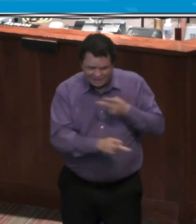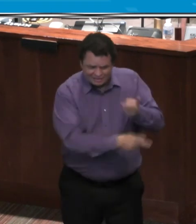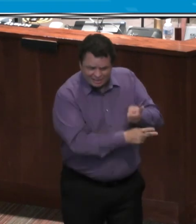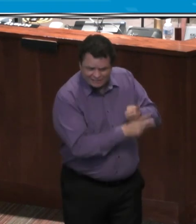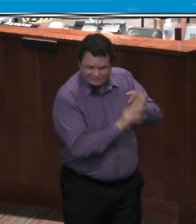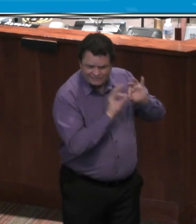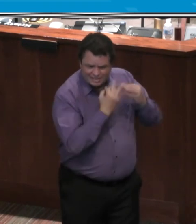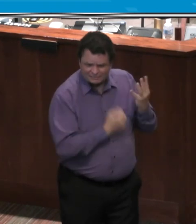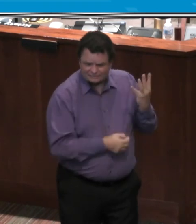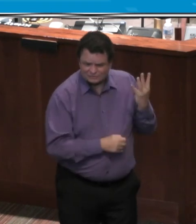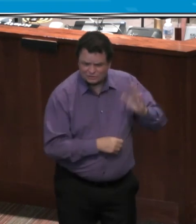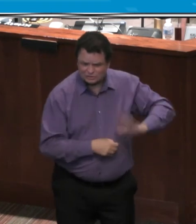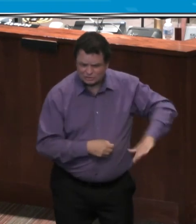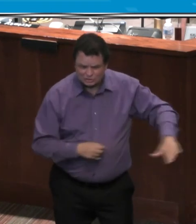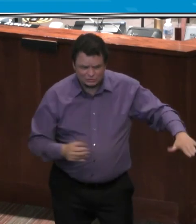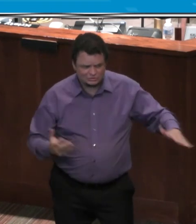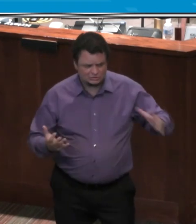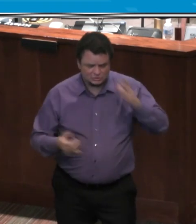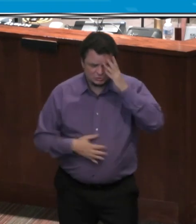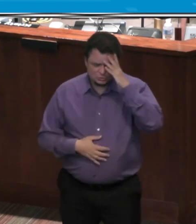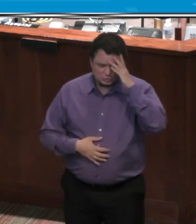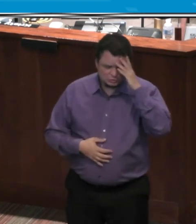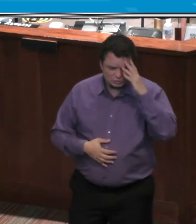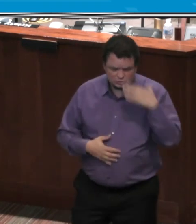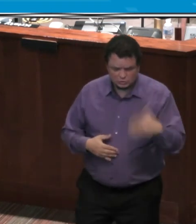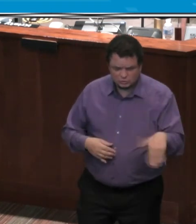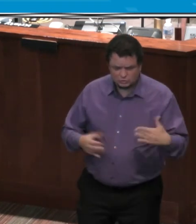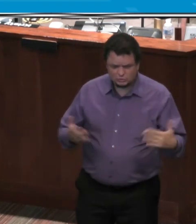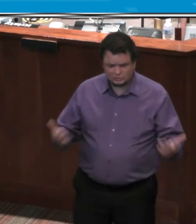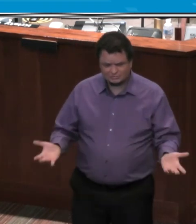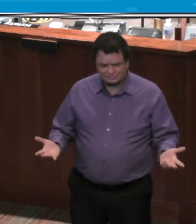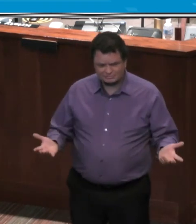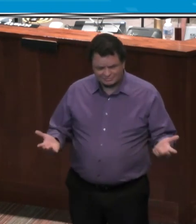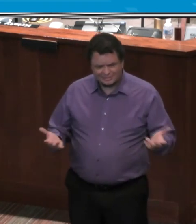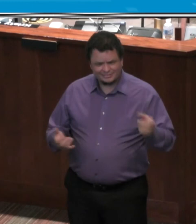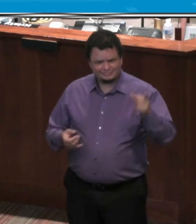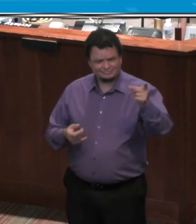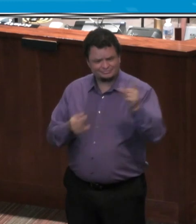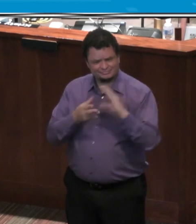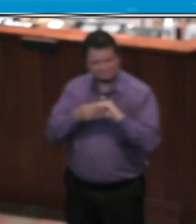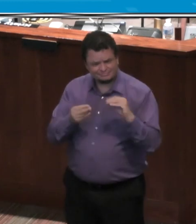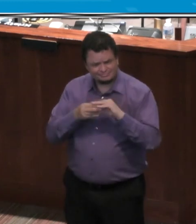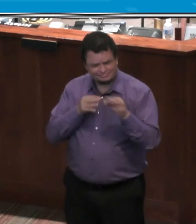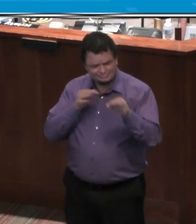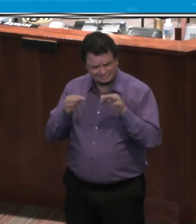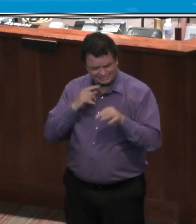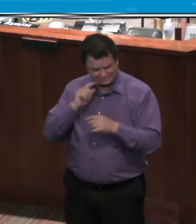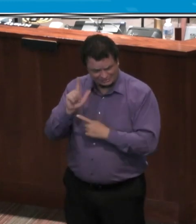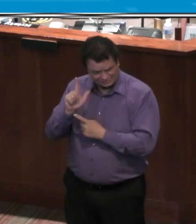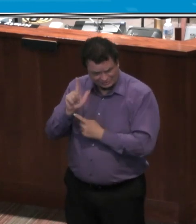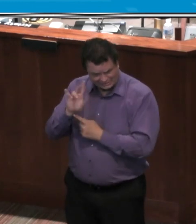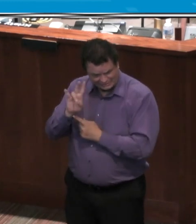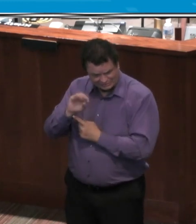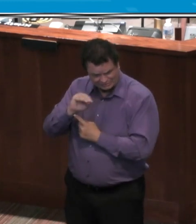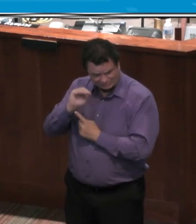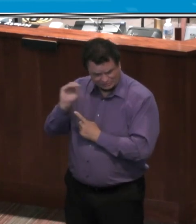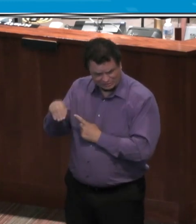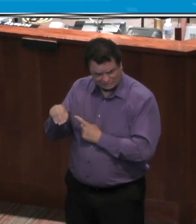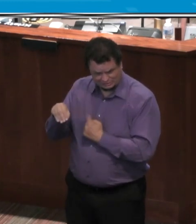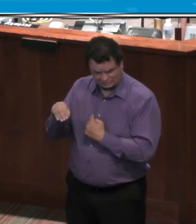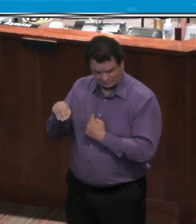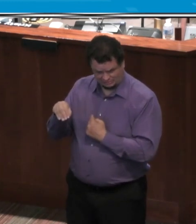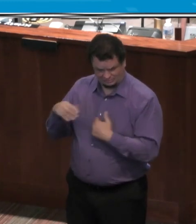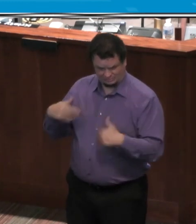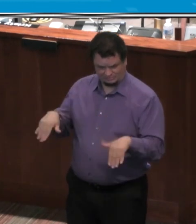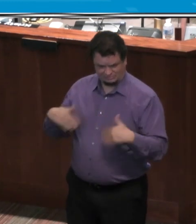second thing, you talked to the 27% positivity rate. I taught in Harrison School District 2 for 10 years. The Latino community is a